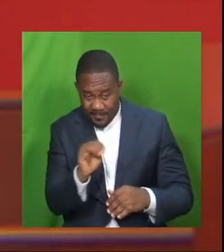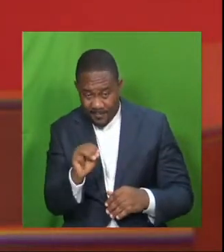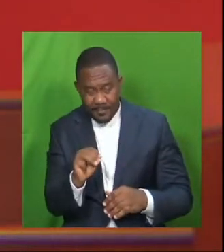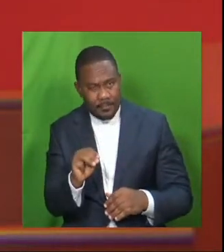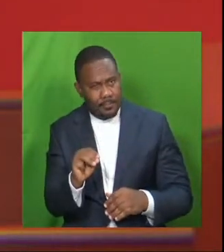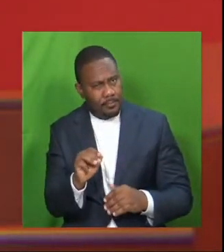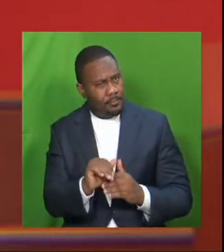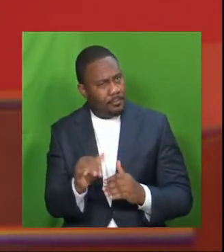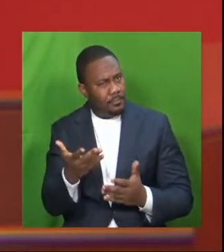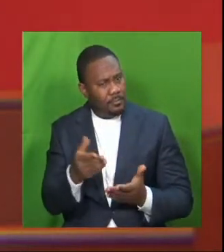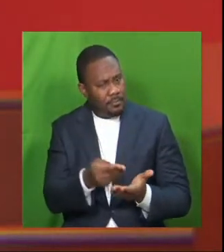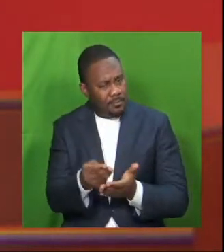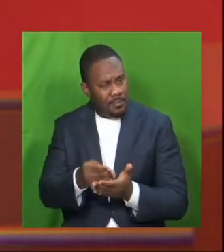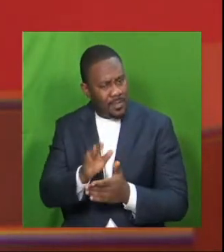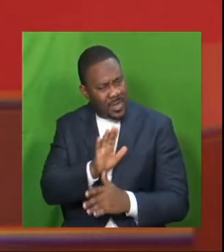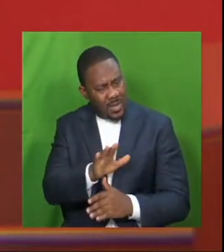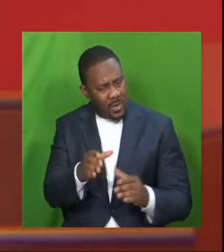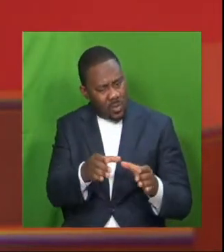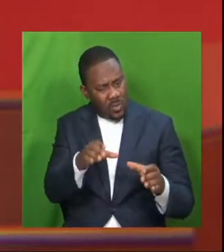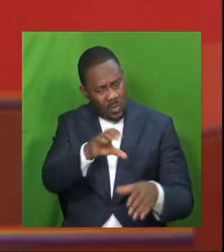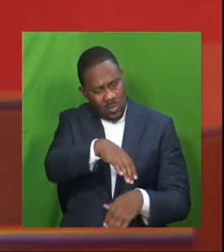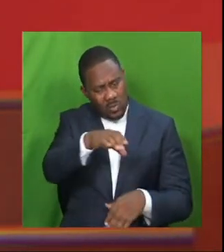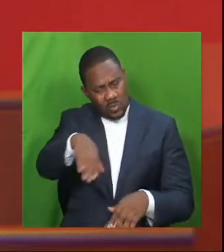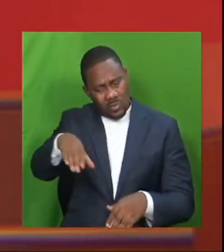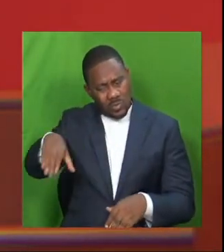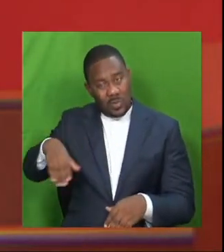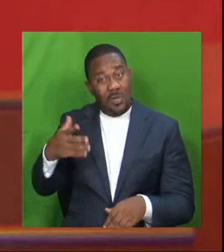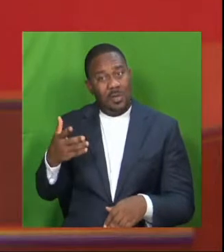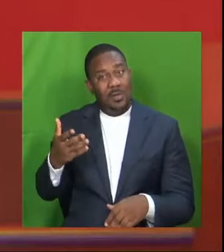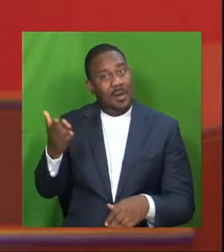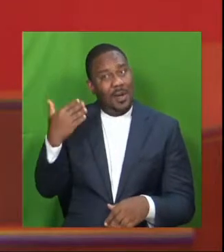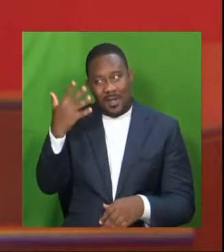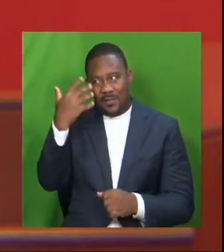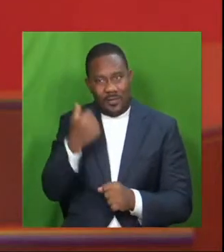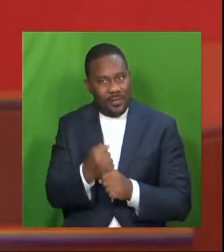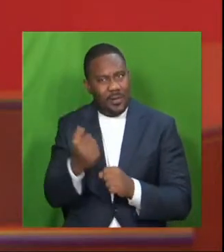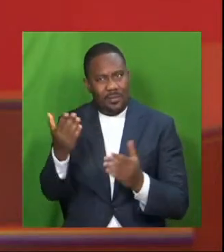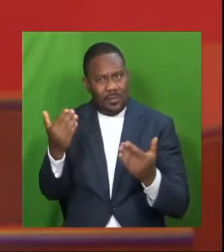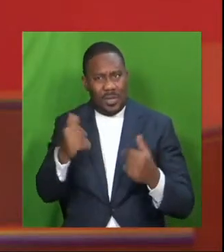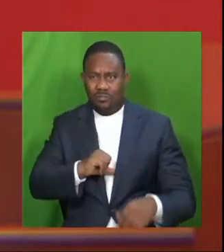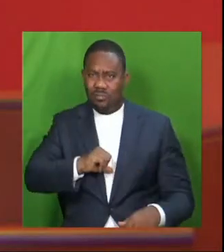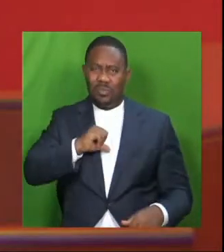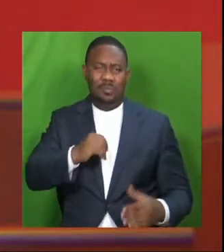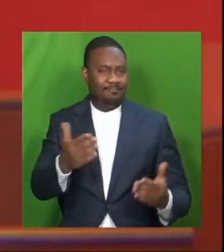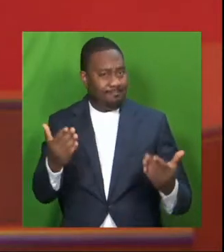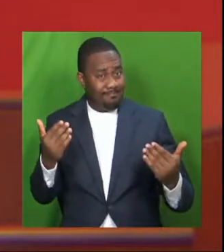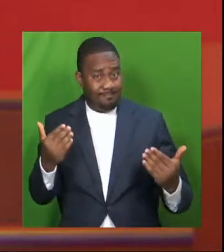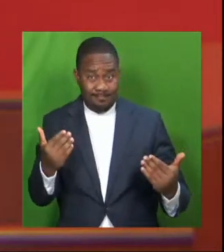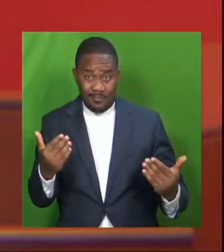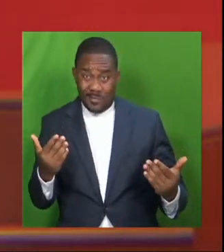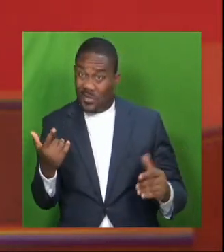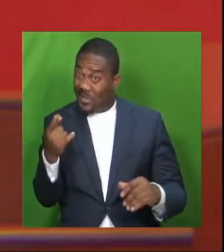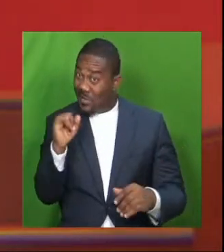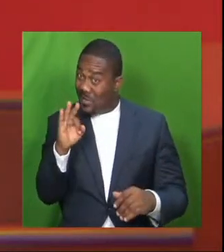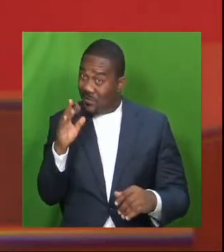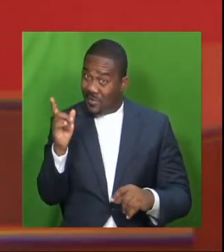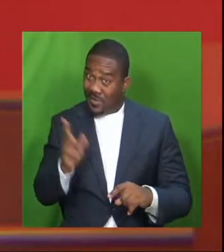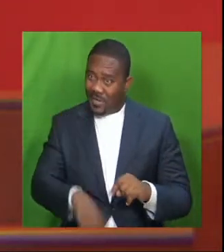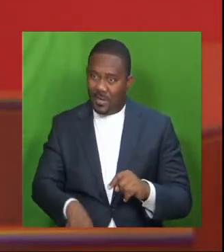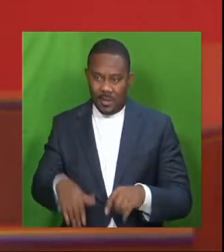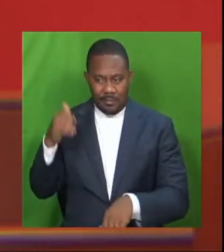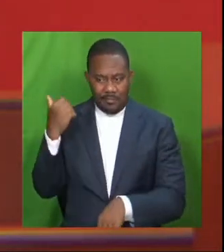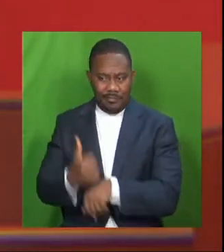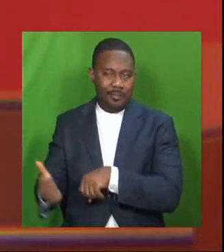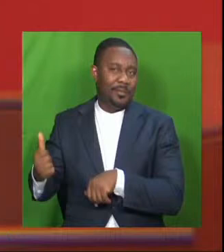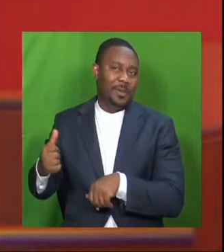cedis spent in your constituency in the last 5 years, say so with pride. If you cannot, then condemn the President